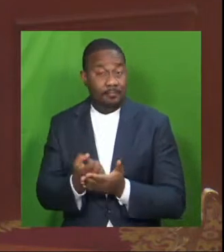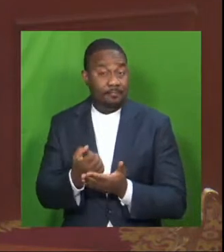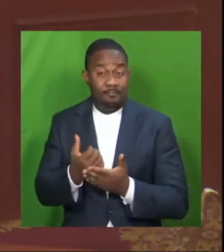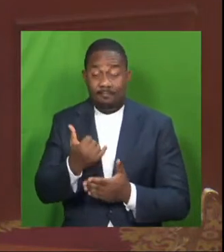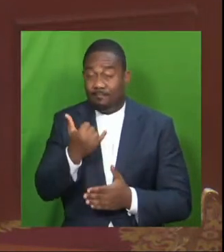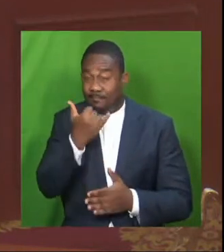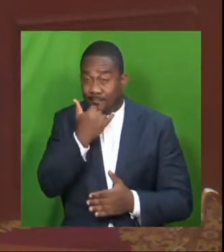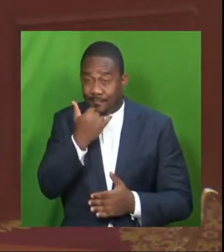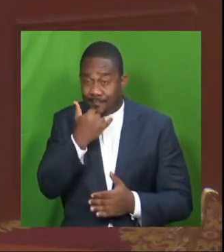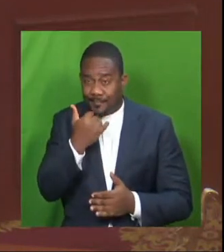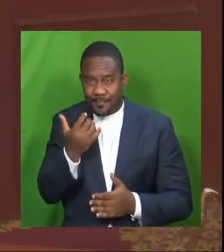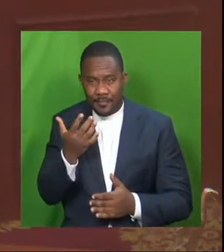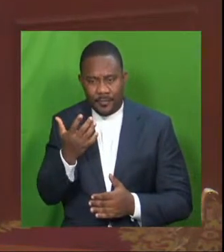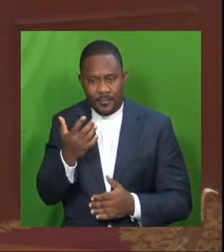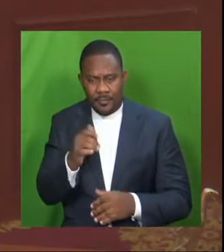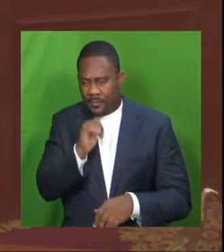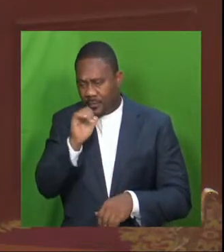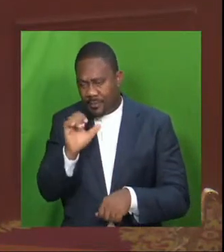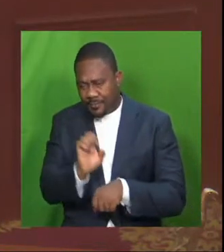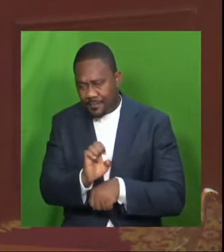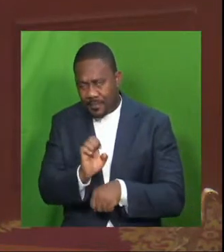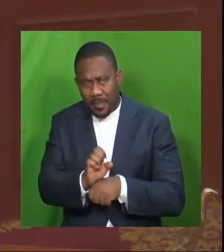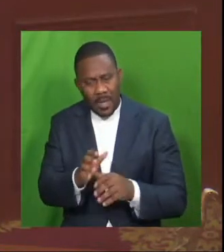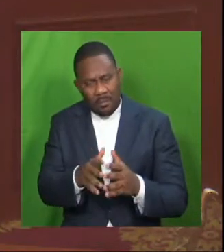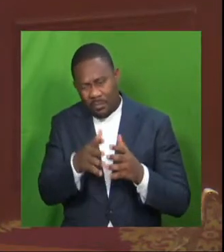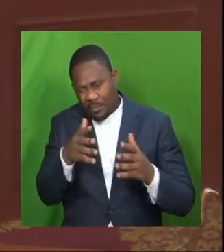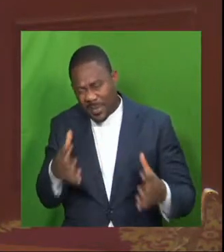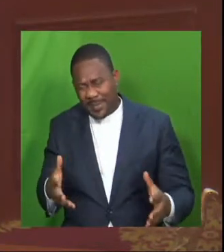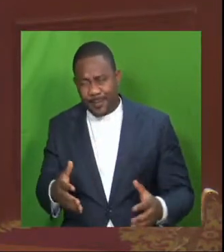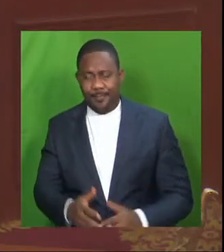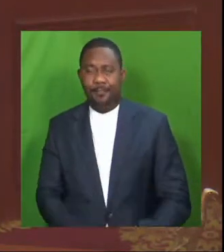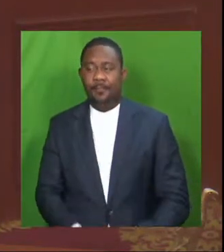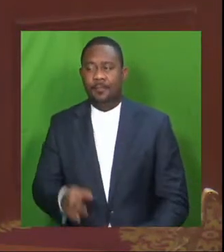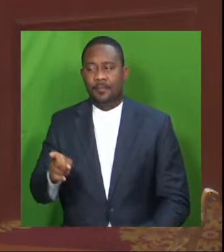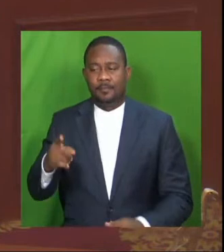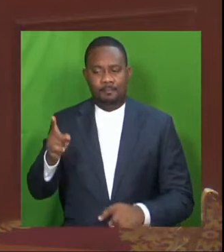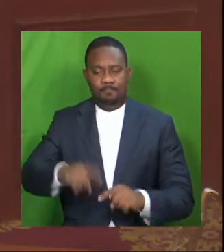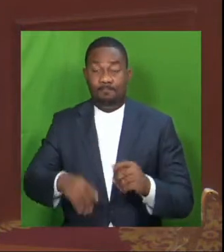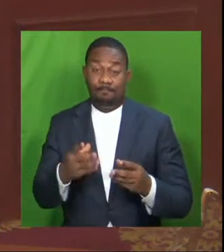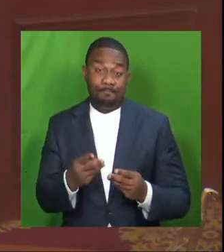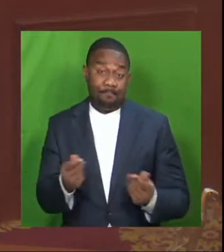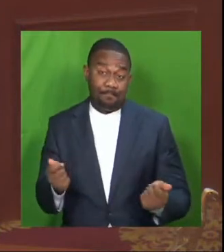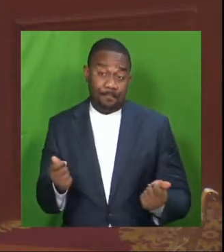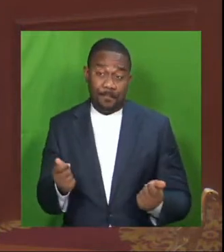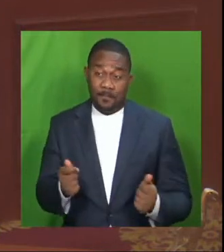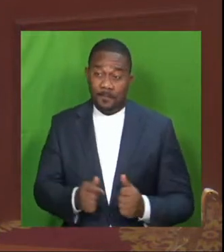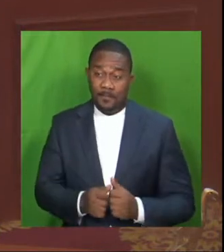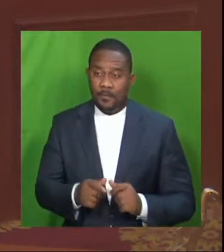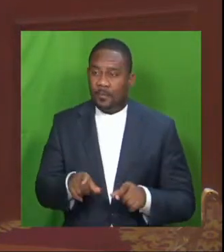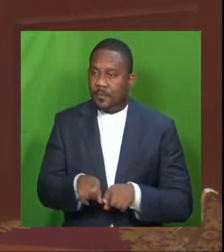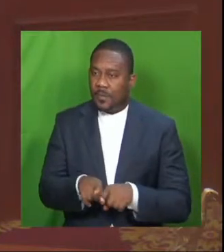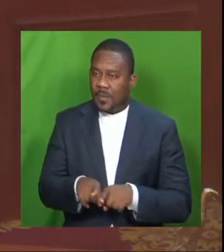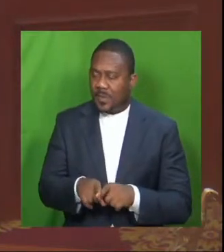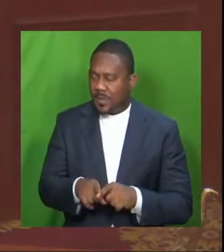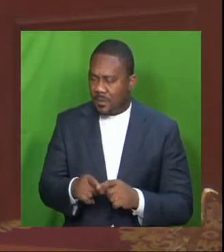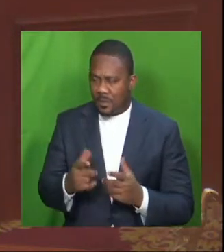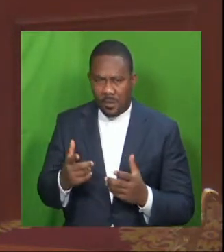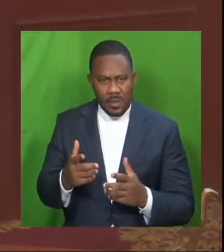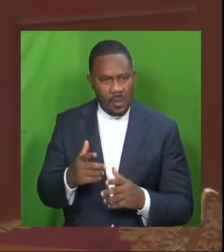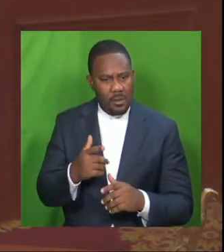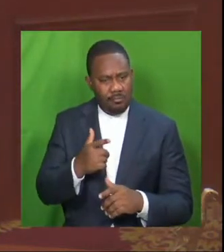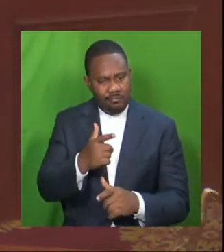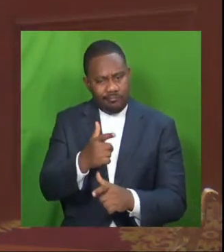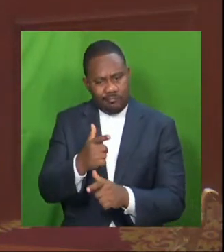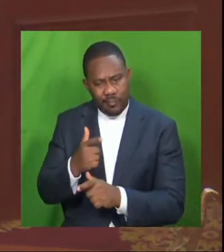growing unemployment, and his inability to make prudent use of the borrowed resources over